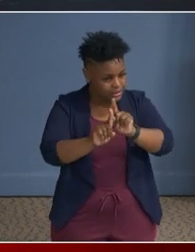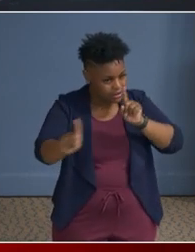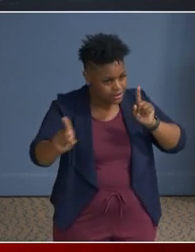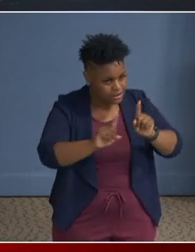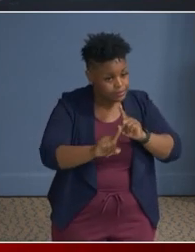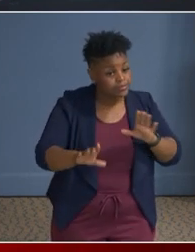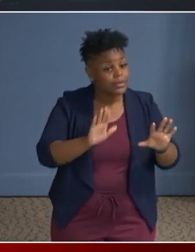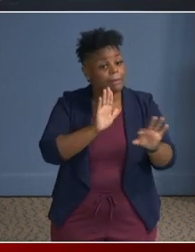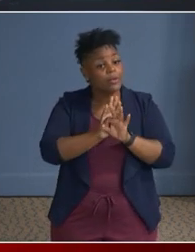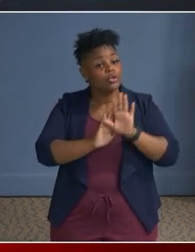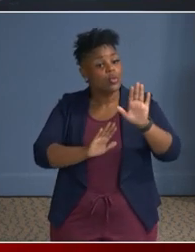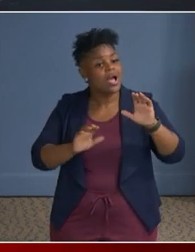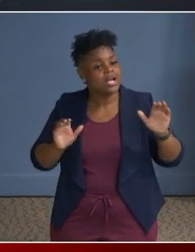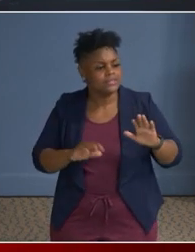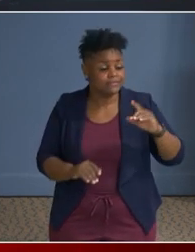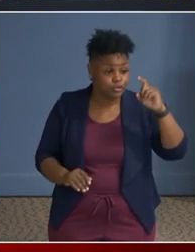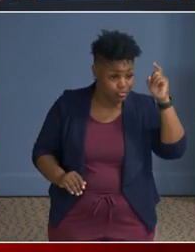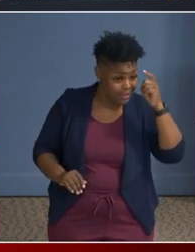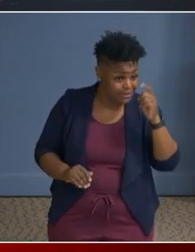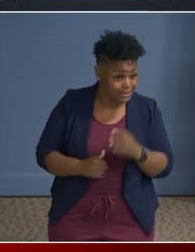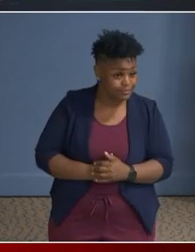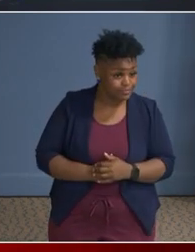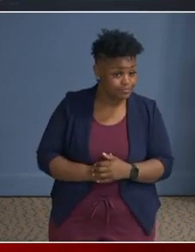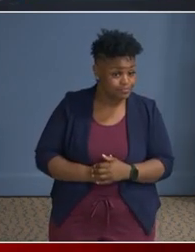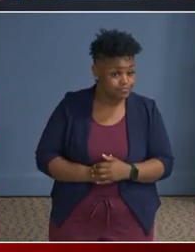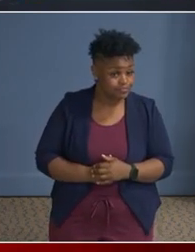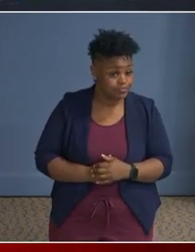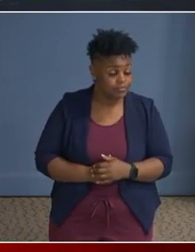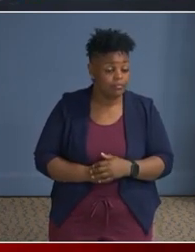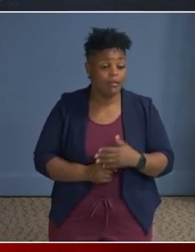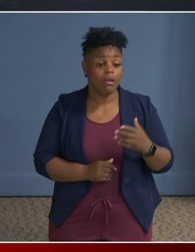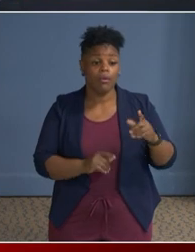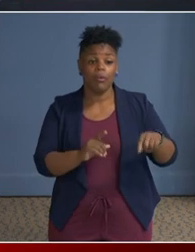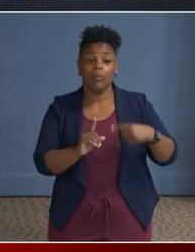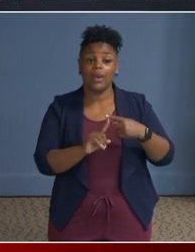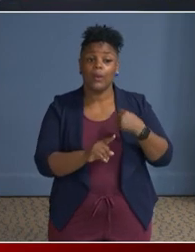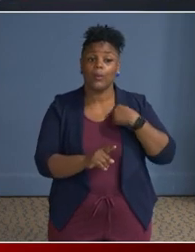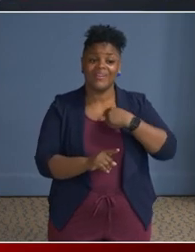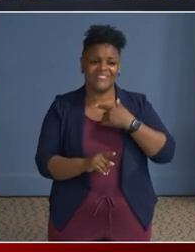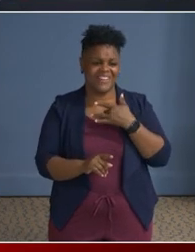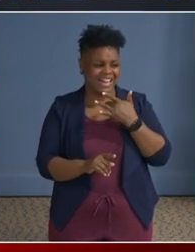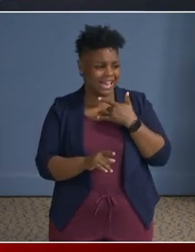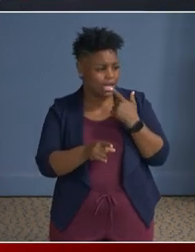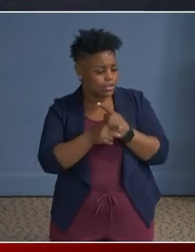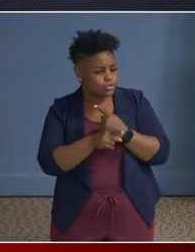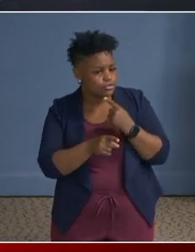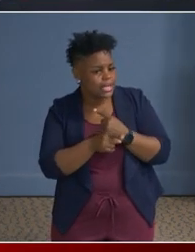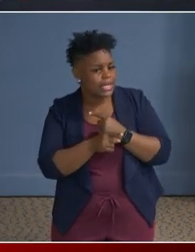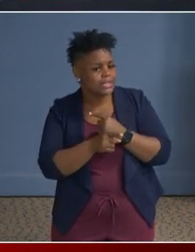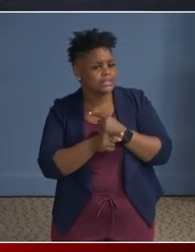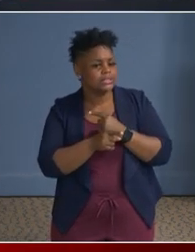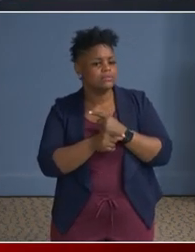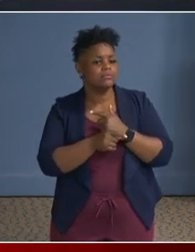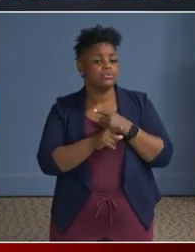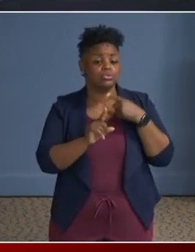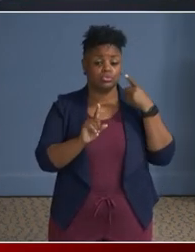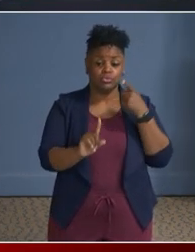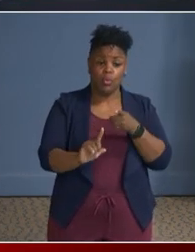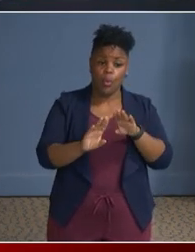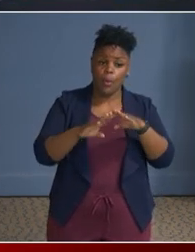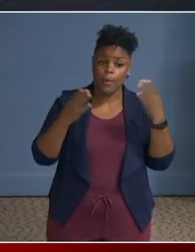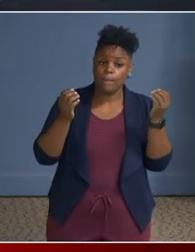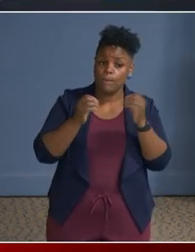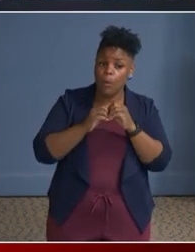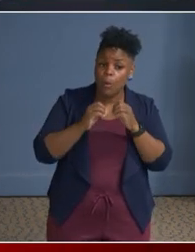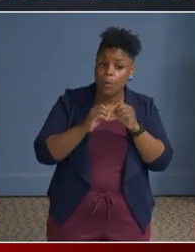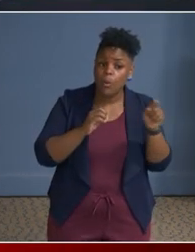We also want people to understand that when we feel it's appropriate for us to turn on new activities, we're going to make those recommendations to the